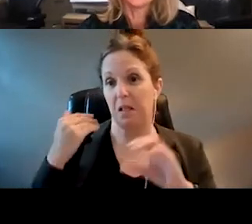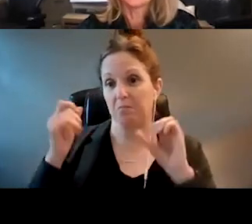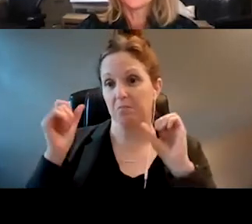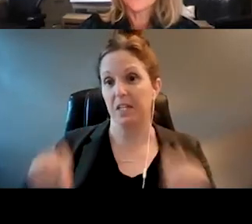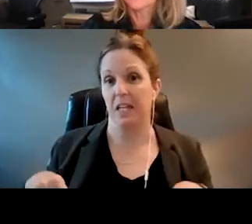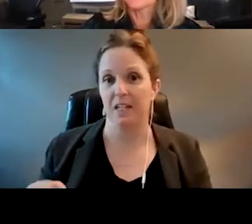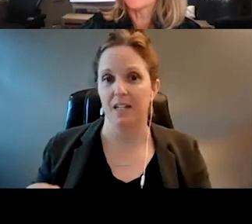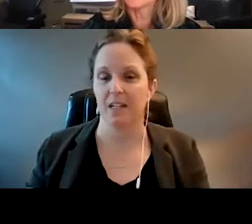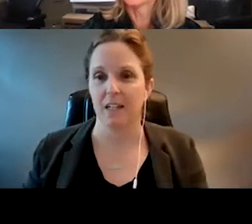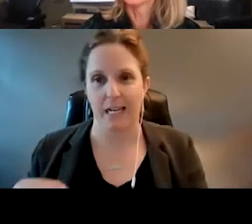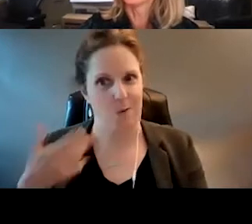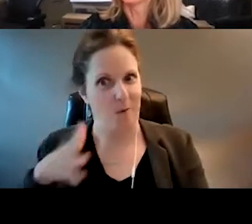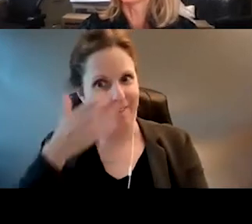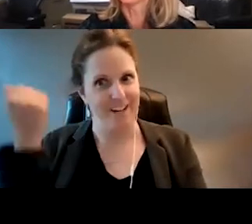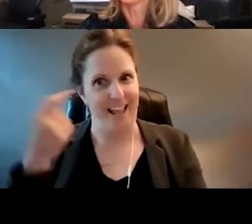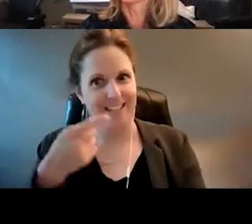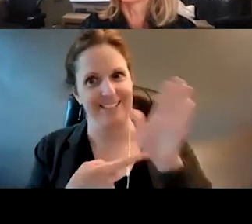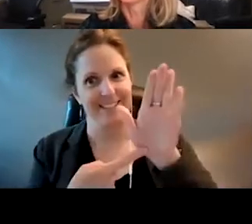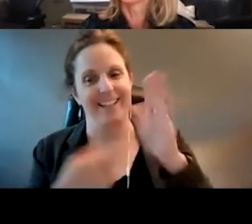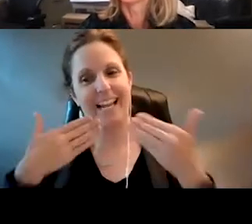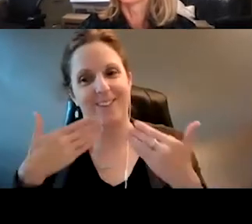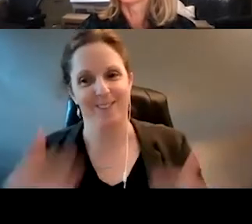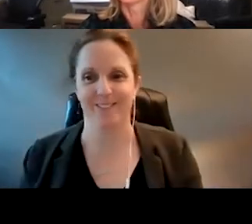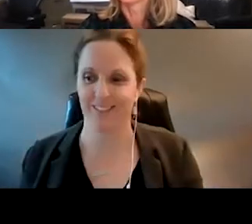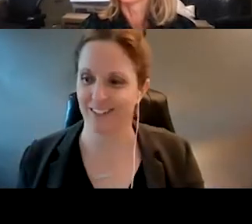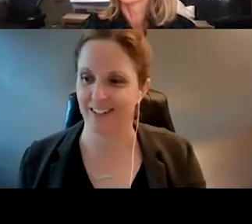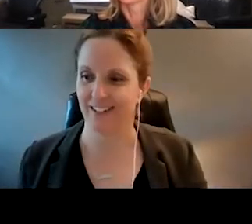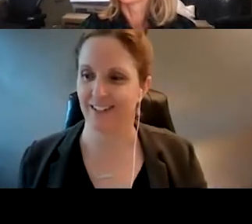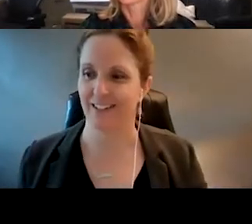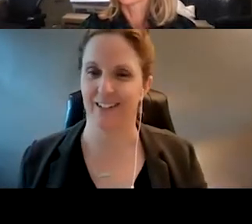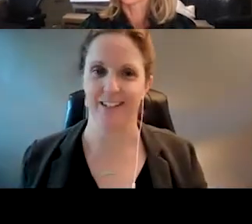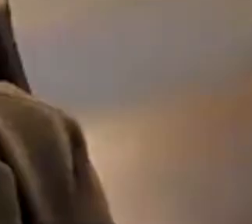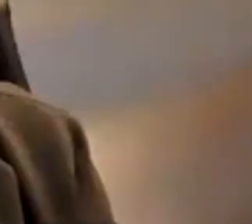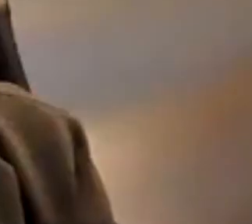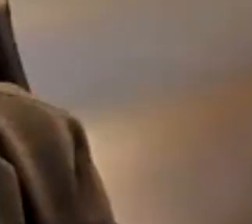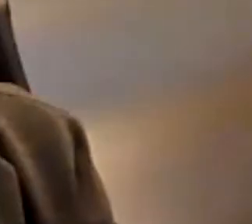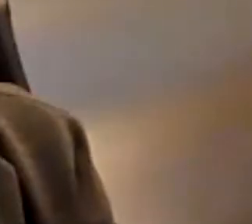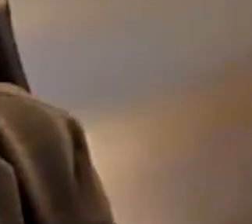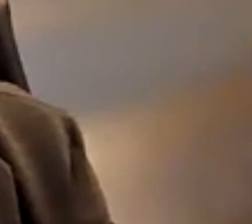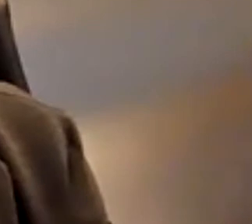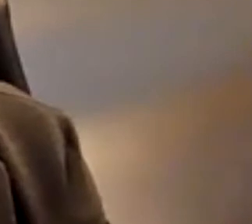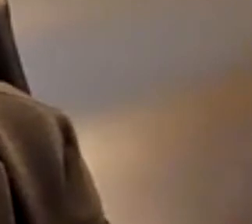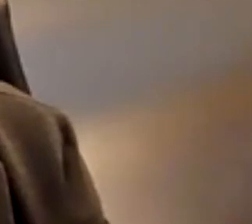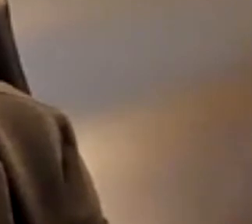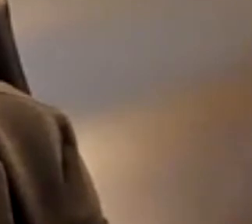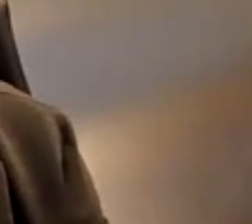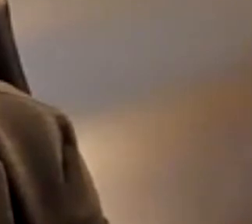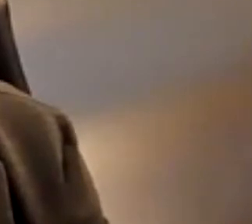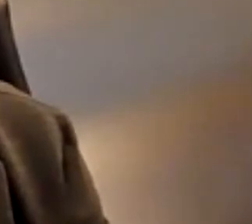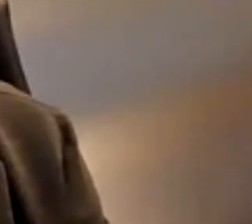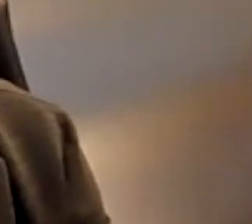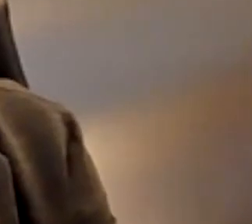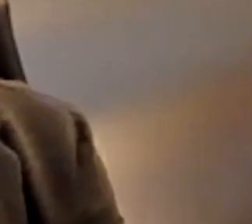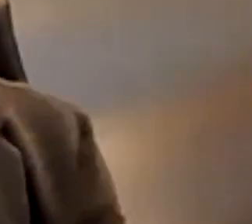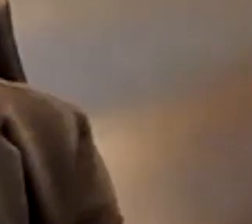director, and just a wonderful team here. And so feel free to send questions to me at